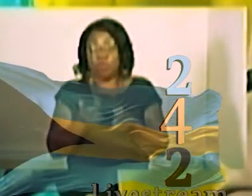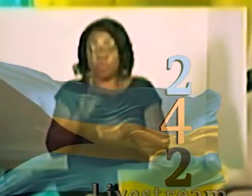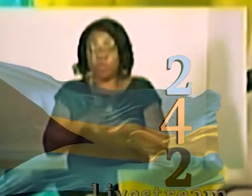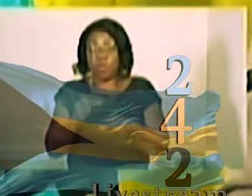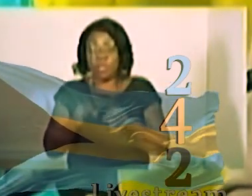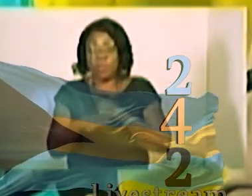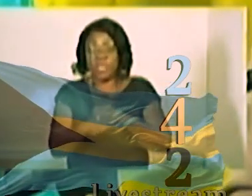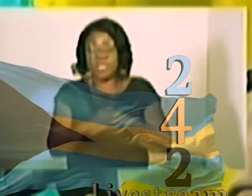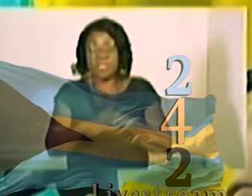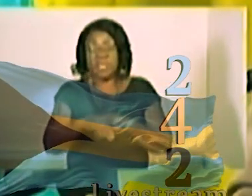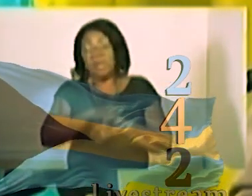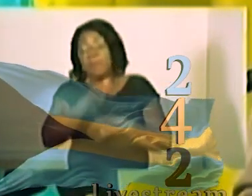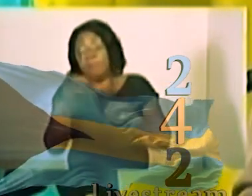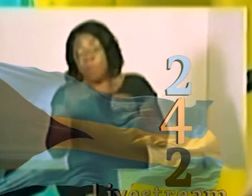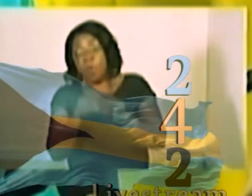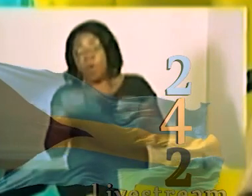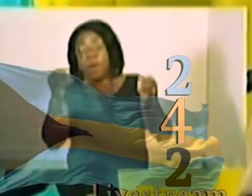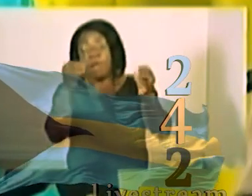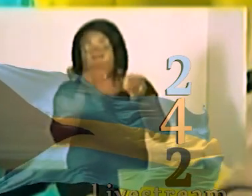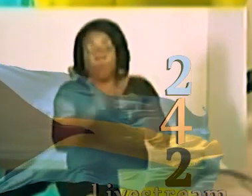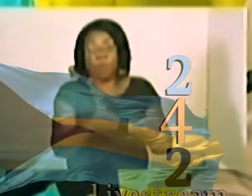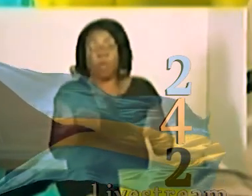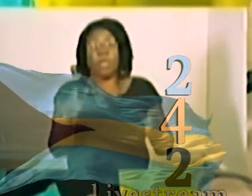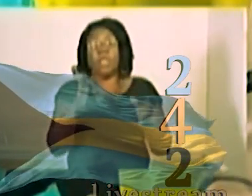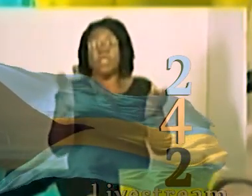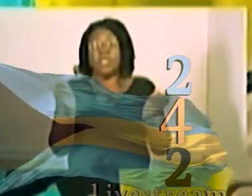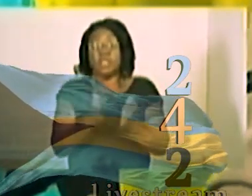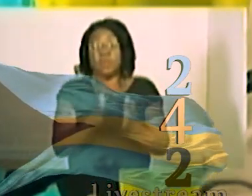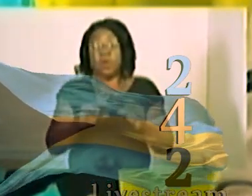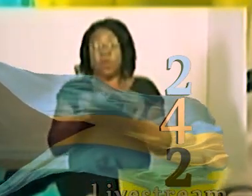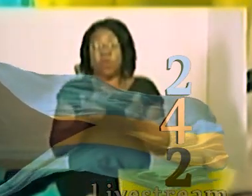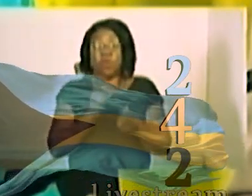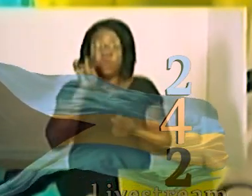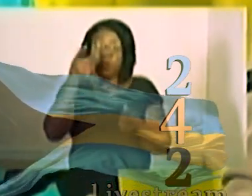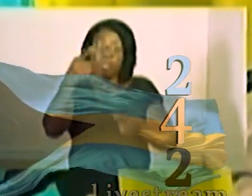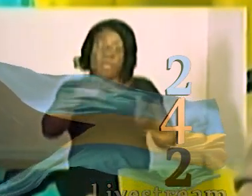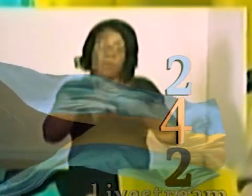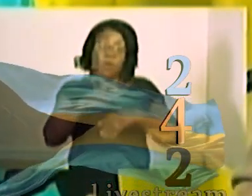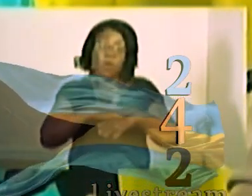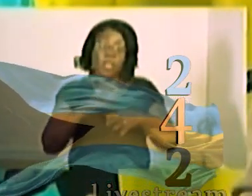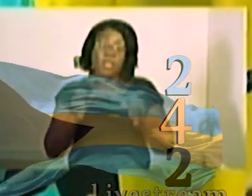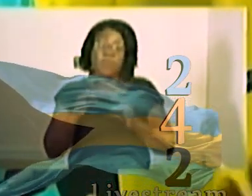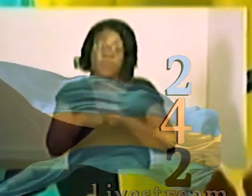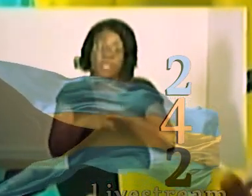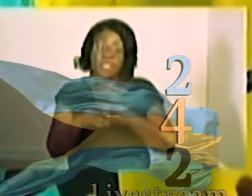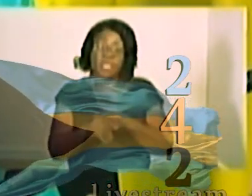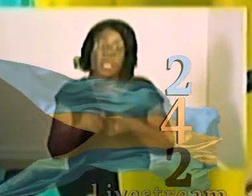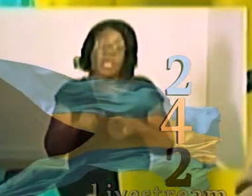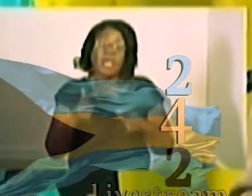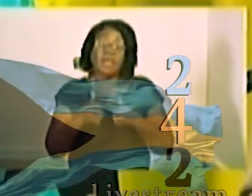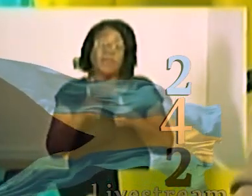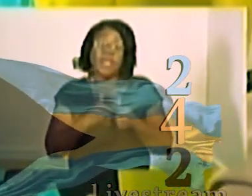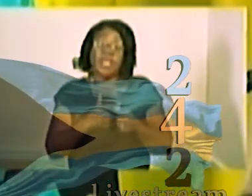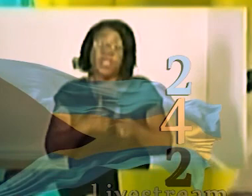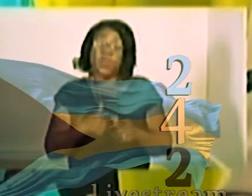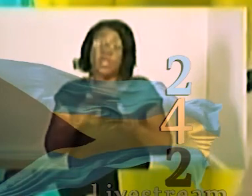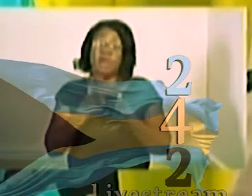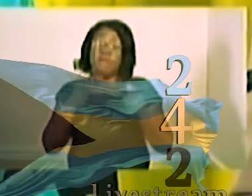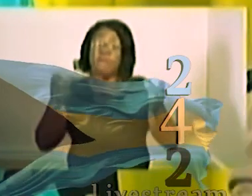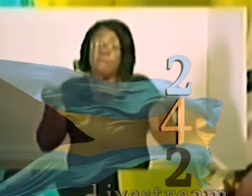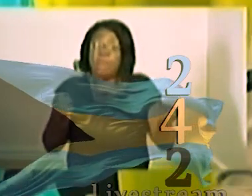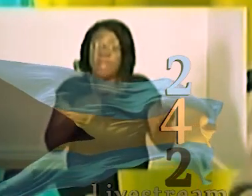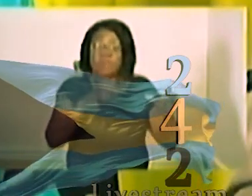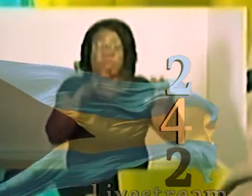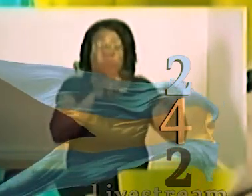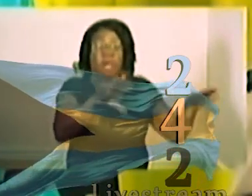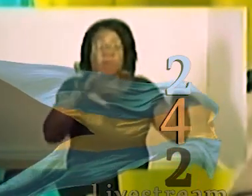that you come into contact with. And it'd be very difficult to be able to claim a spot and then asking people to then social distance because you just don't